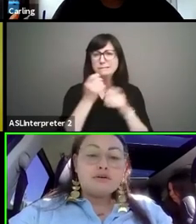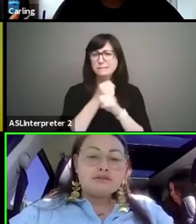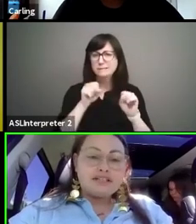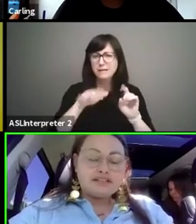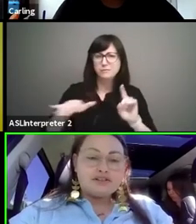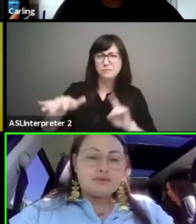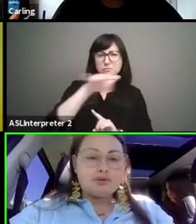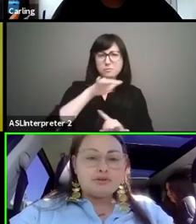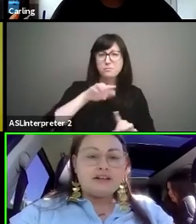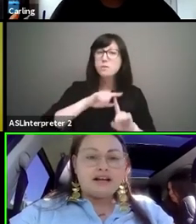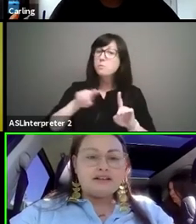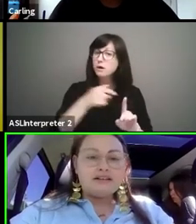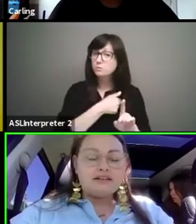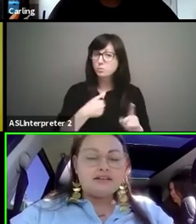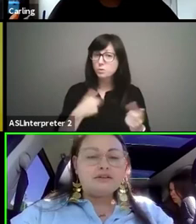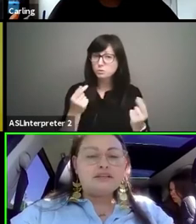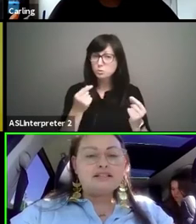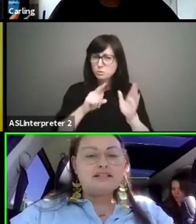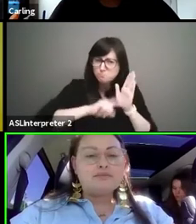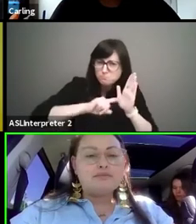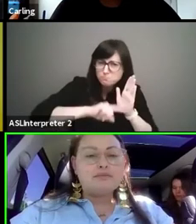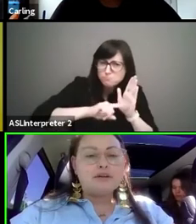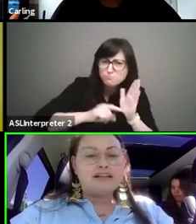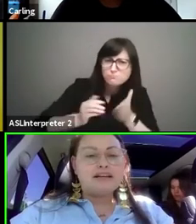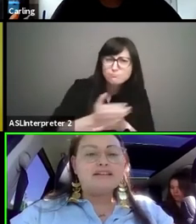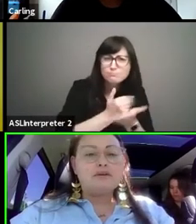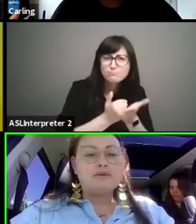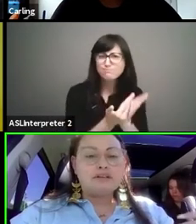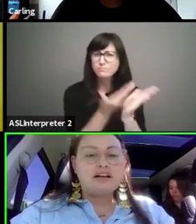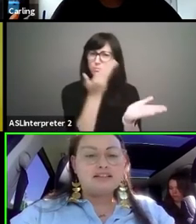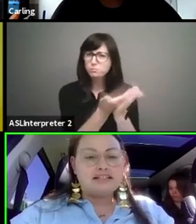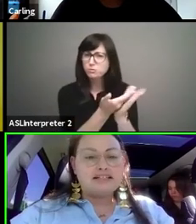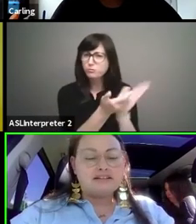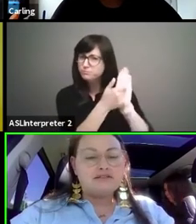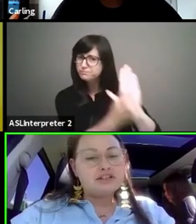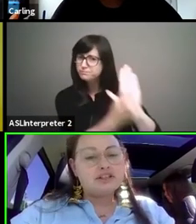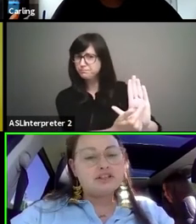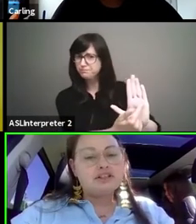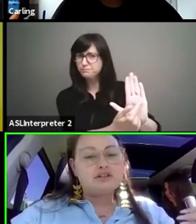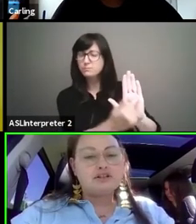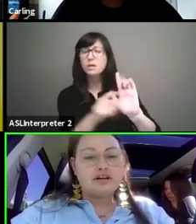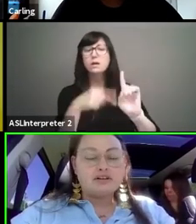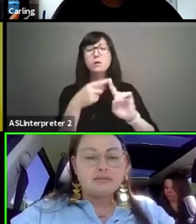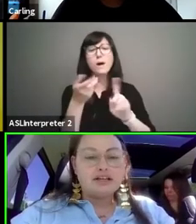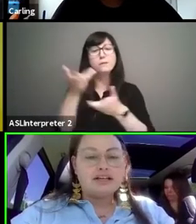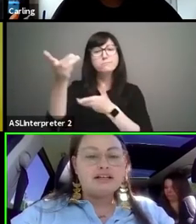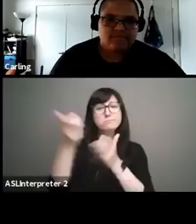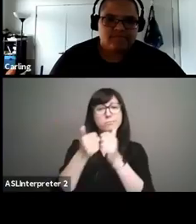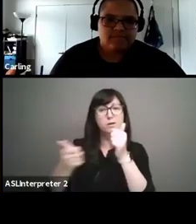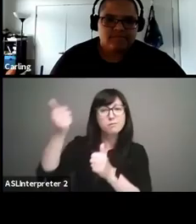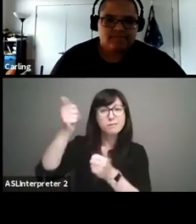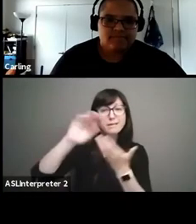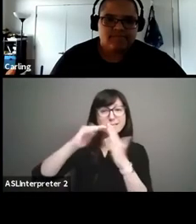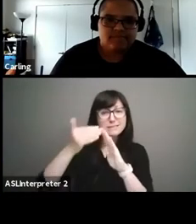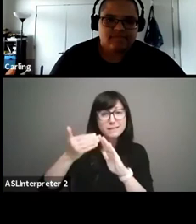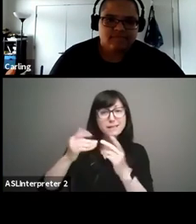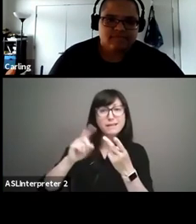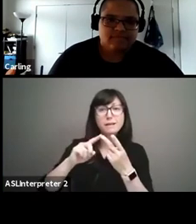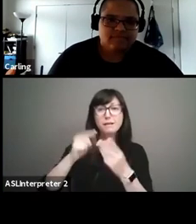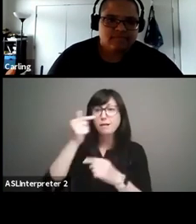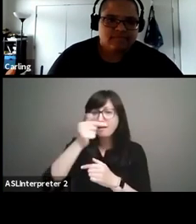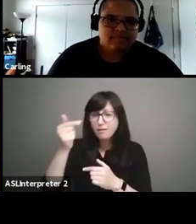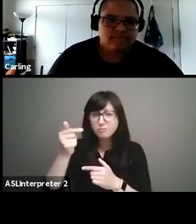our own research to prove that, you know, because again, like when we talk to like city officials or government or any of these